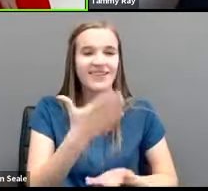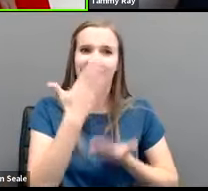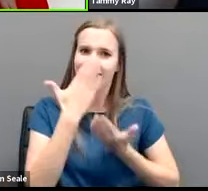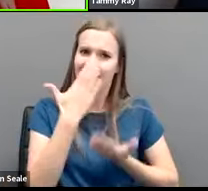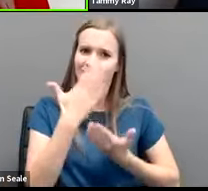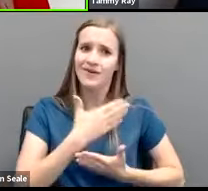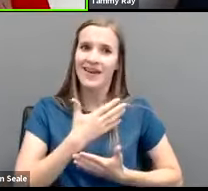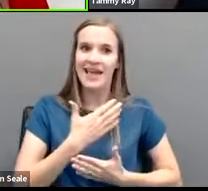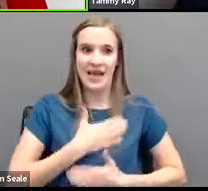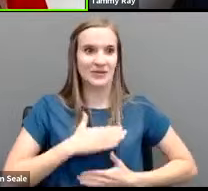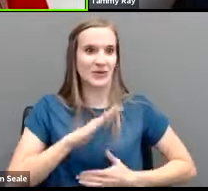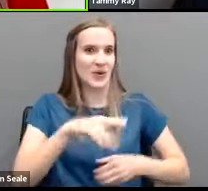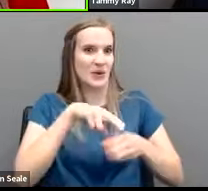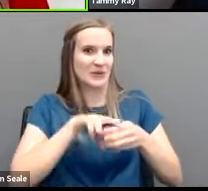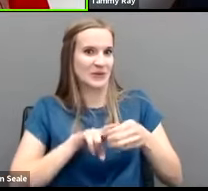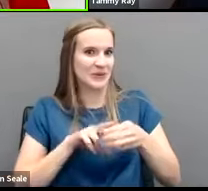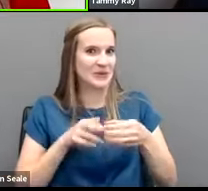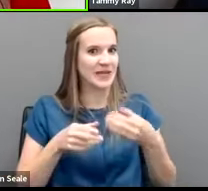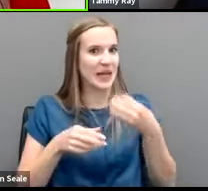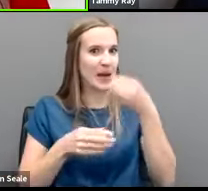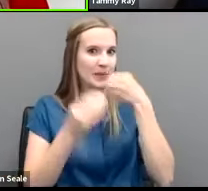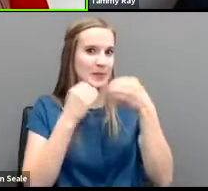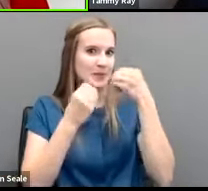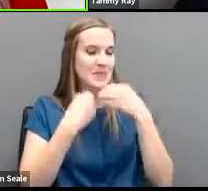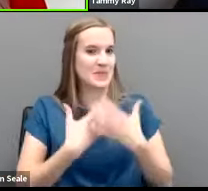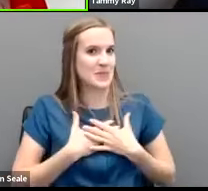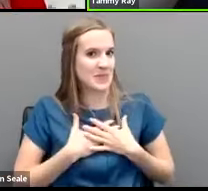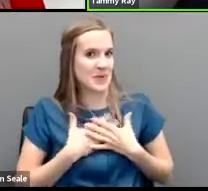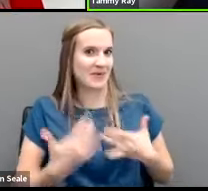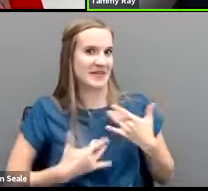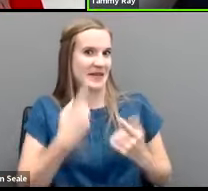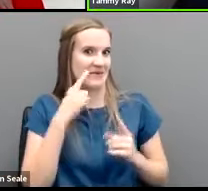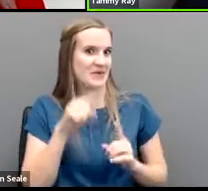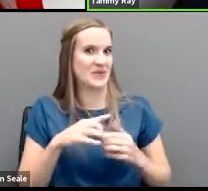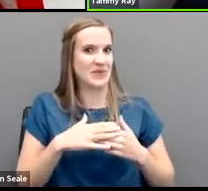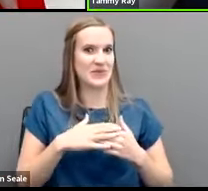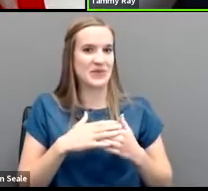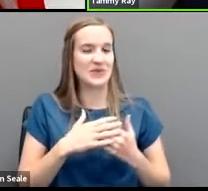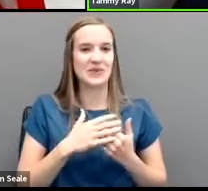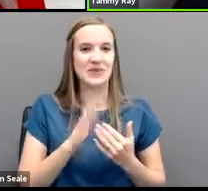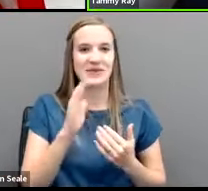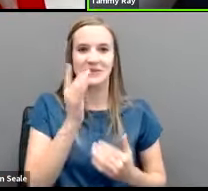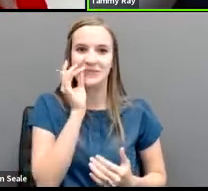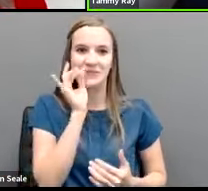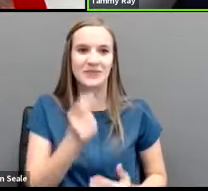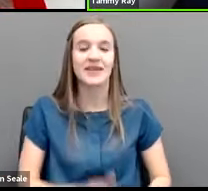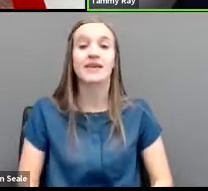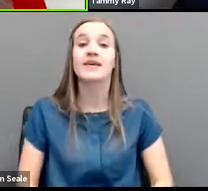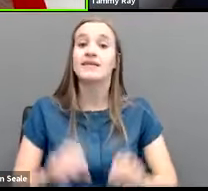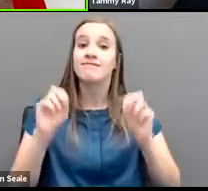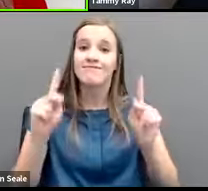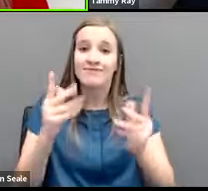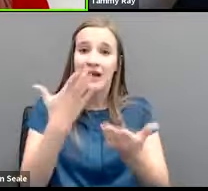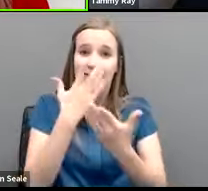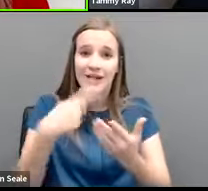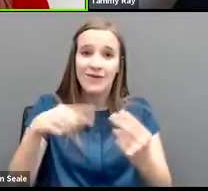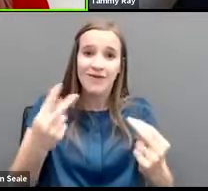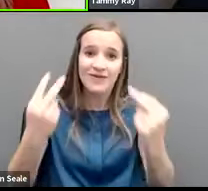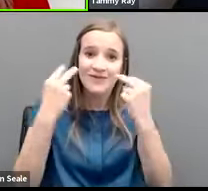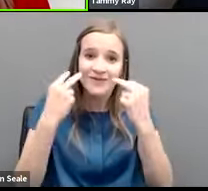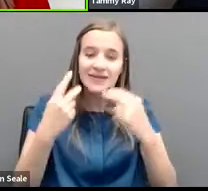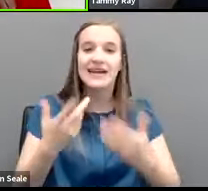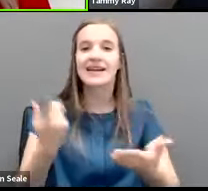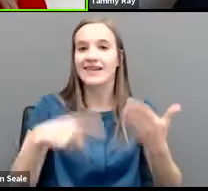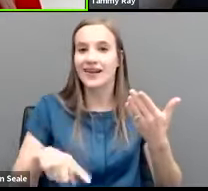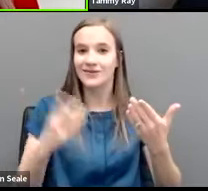your sushi. I'm very excited for you. Thank you all for joining us. We will be live again